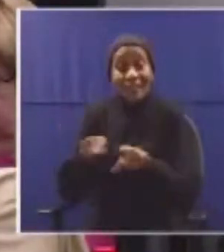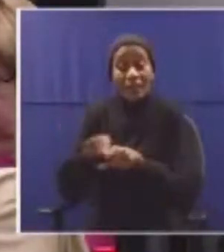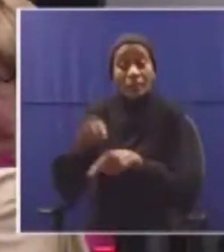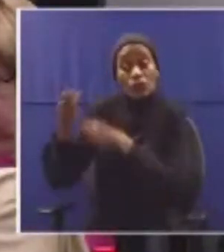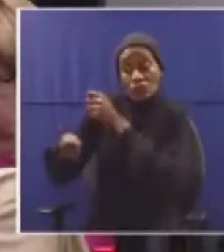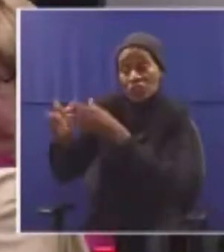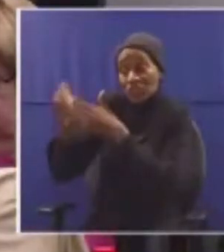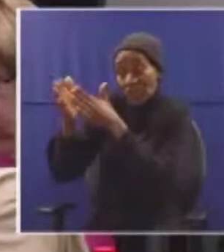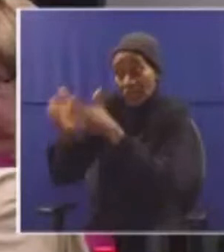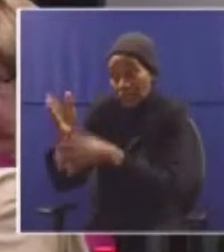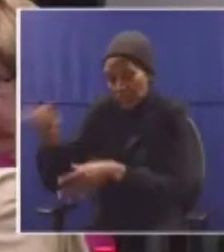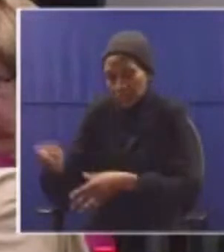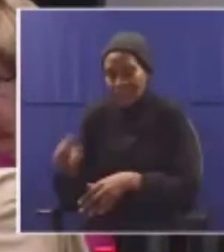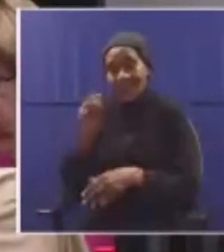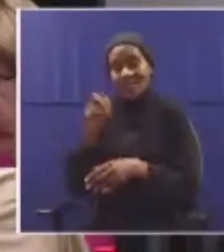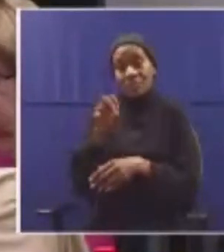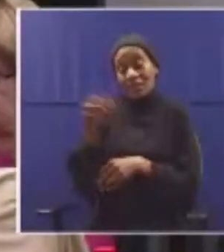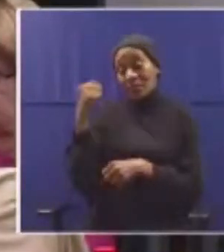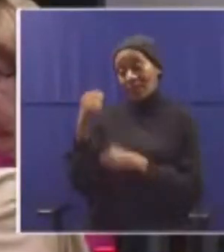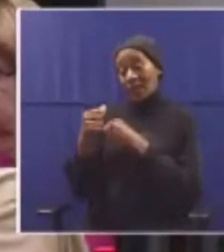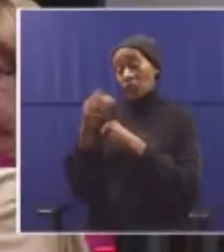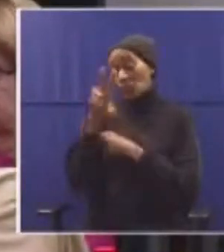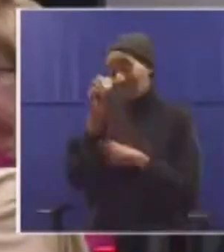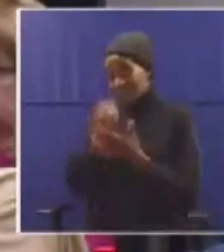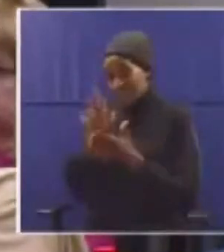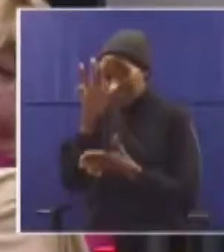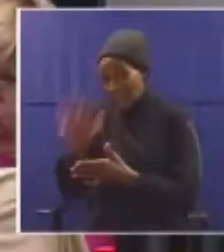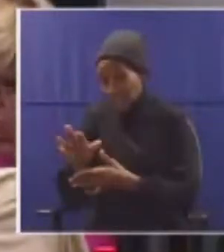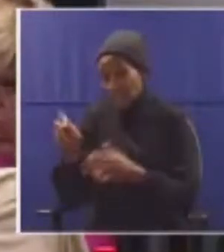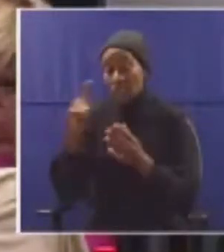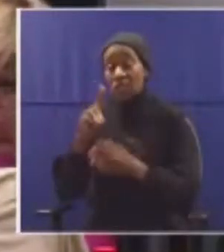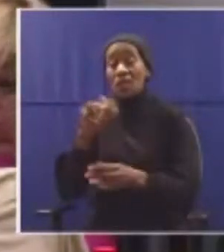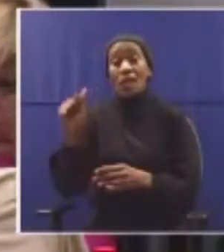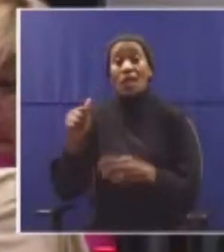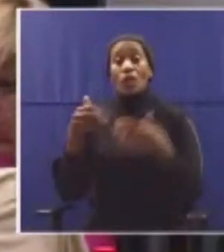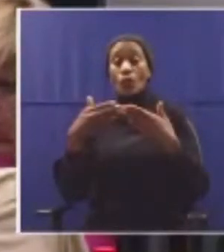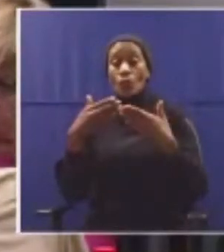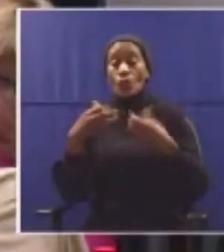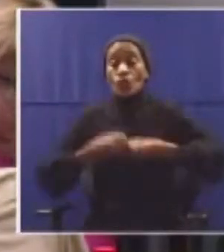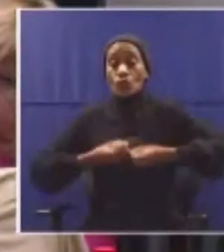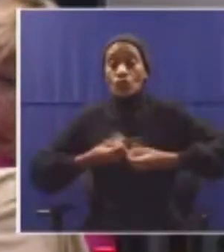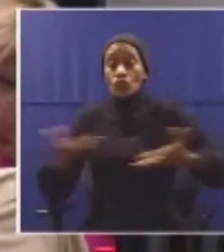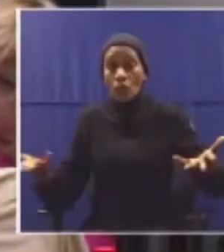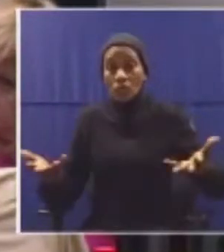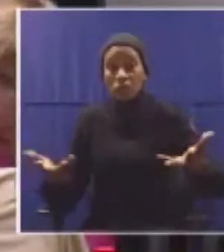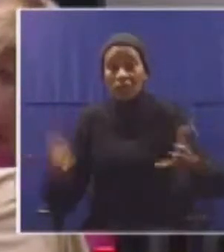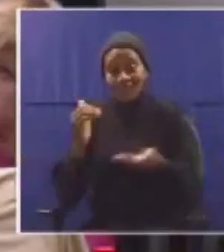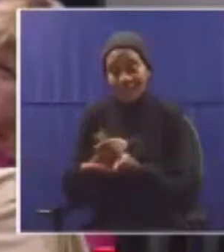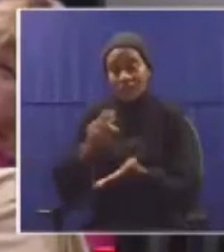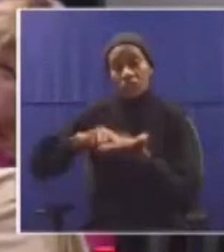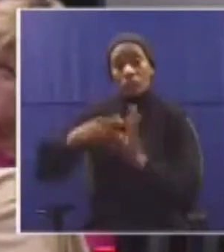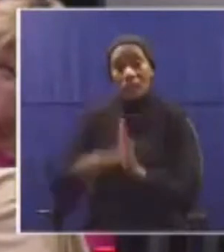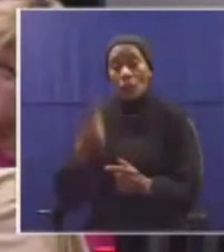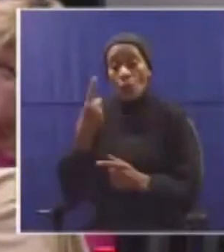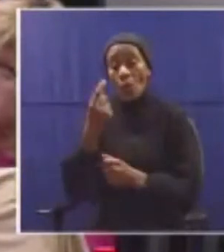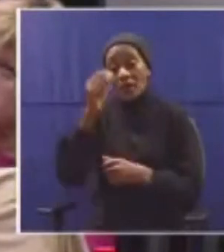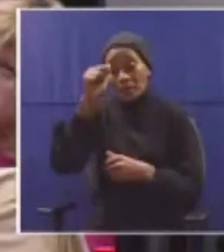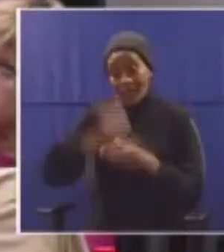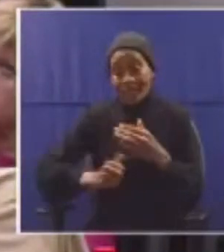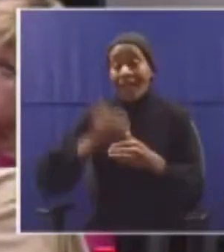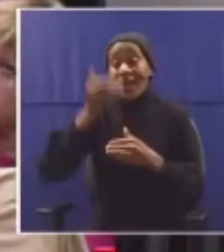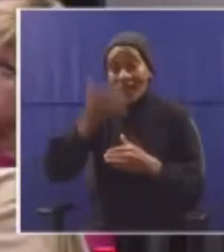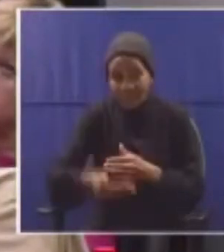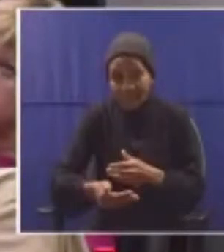leaders. In September 2019, the DA launched a rural safety plan. 1 month later, Minister Tele announced